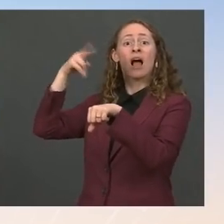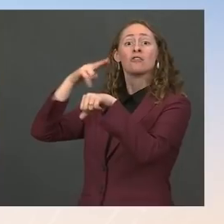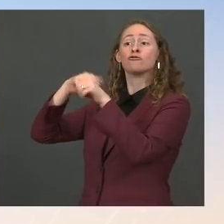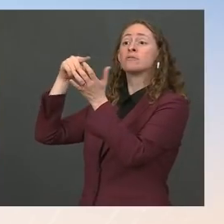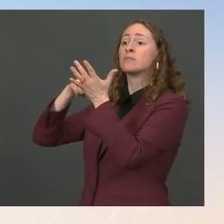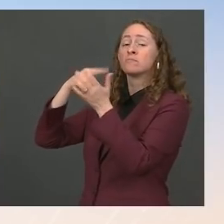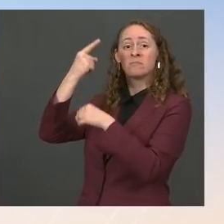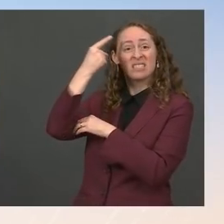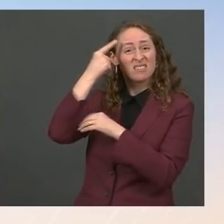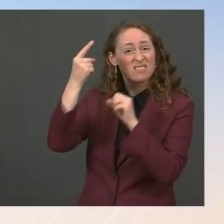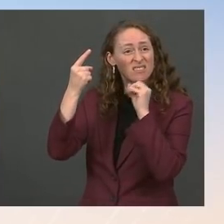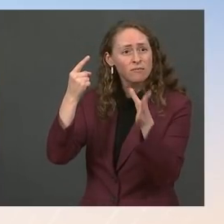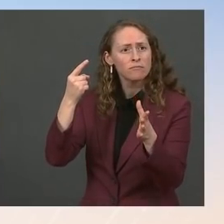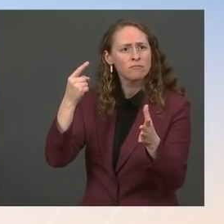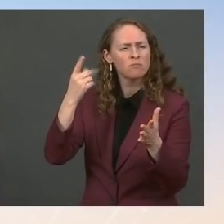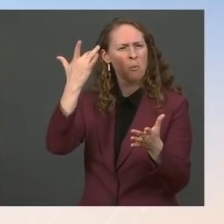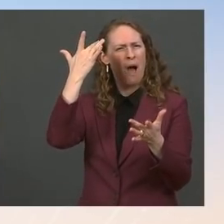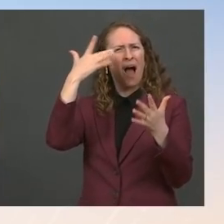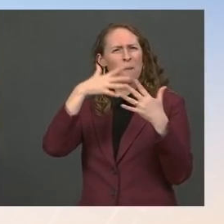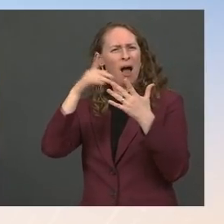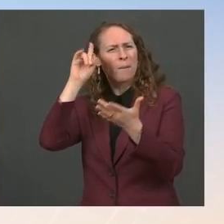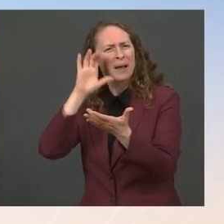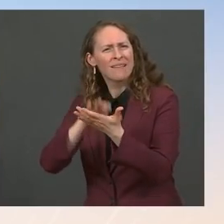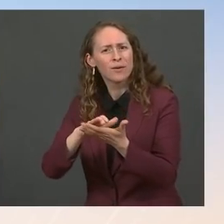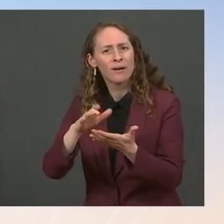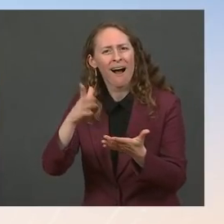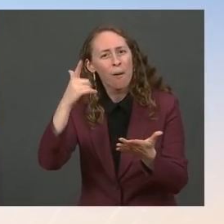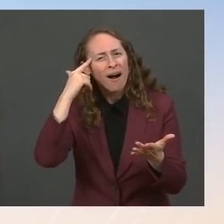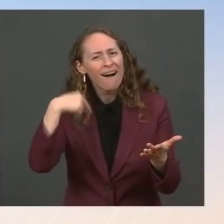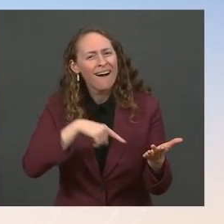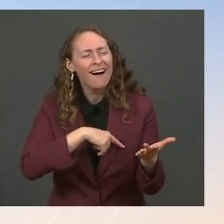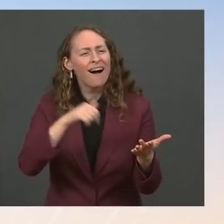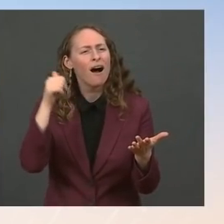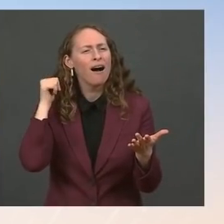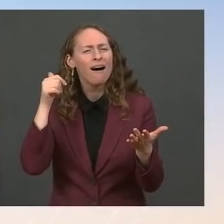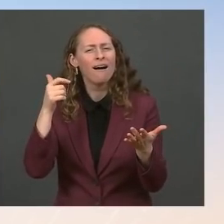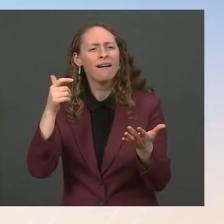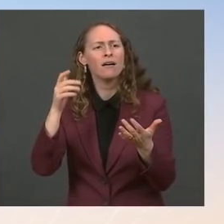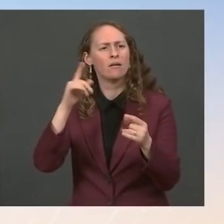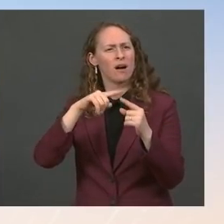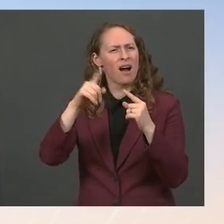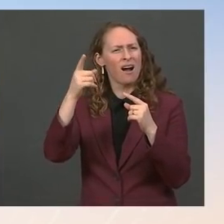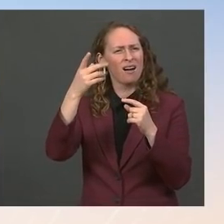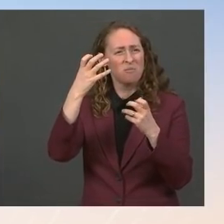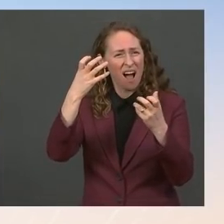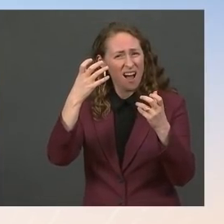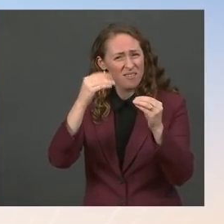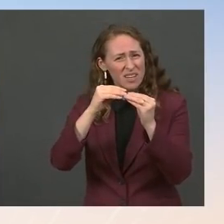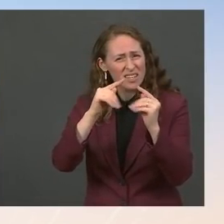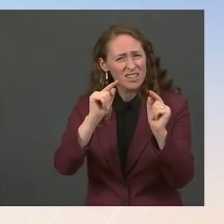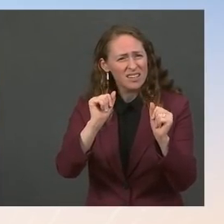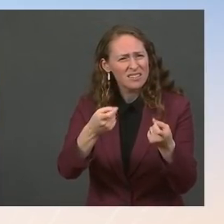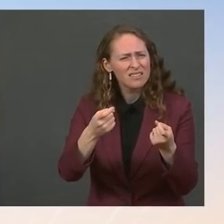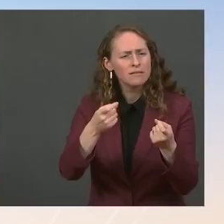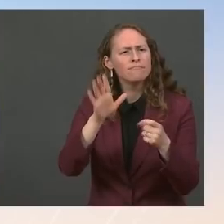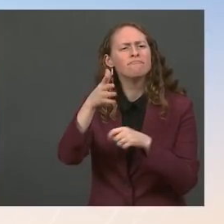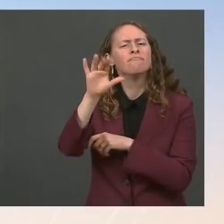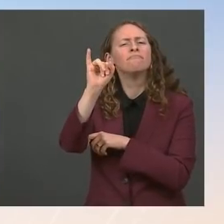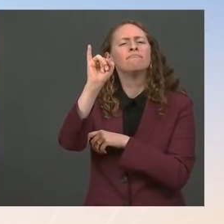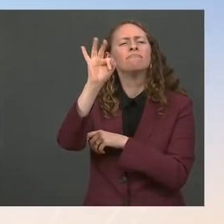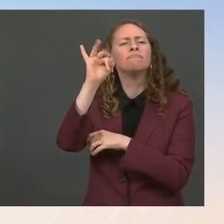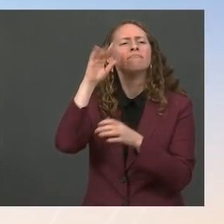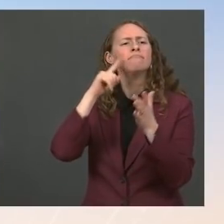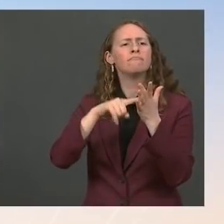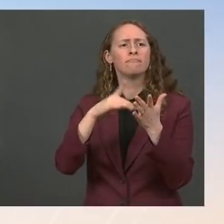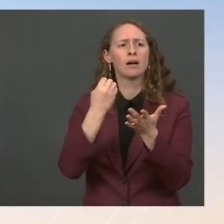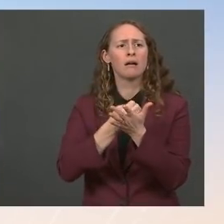that? Because it won't. Go ahead. What if taxes that he says he wants to, you know, get more taxes in? What if it doesn't happen? What if the economy goes sour? Lots of things can happen. Mm-hmm.